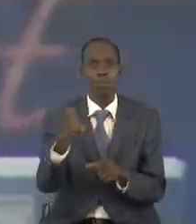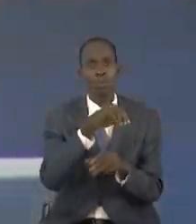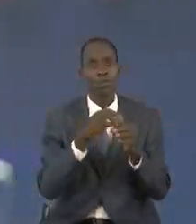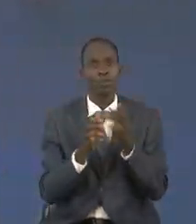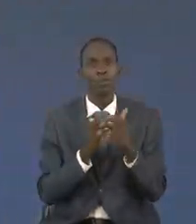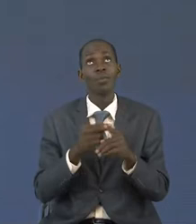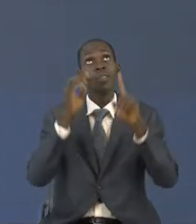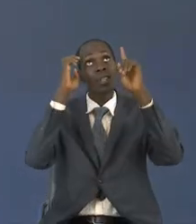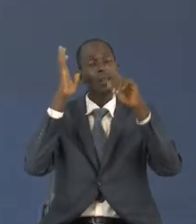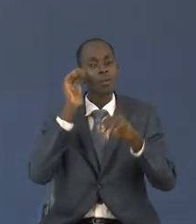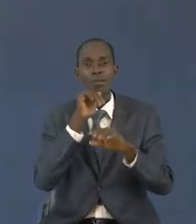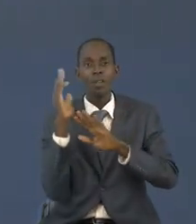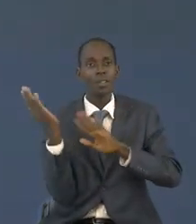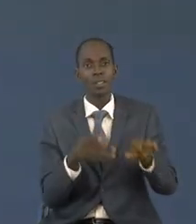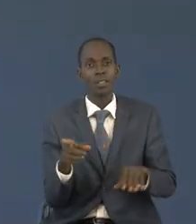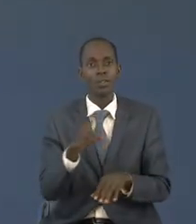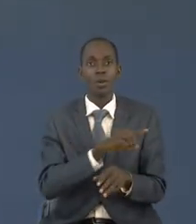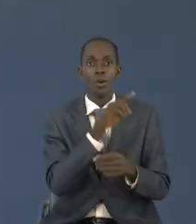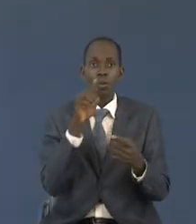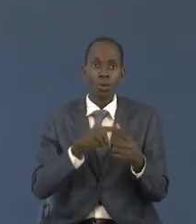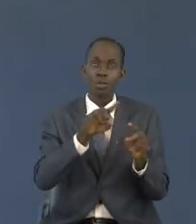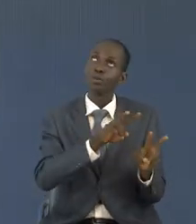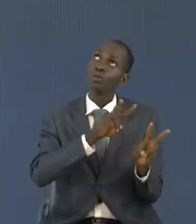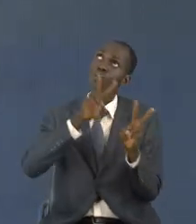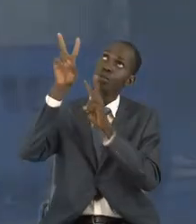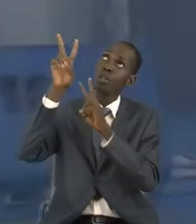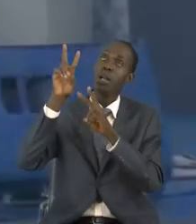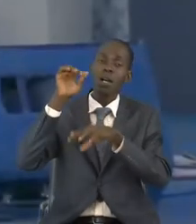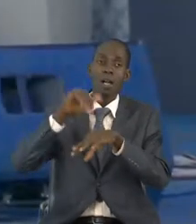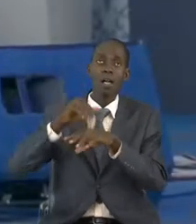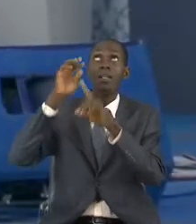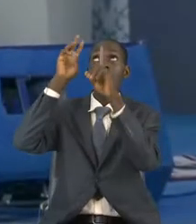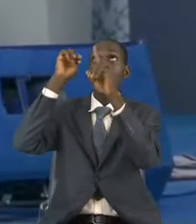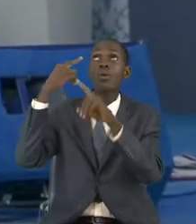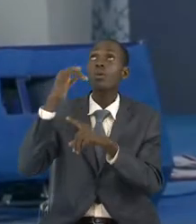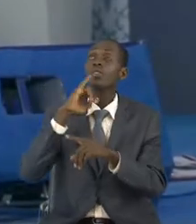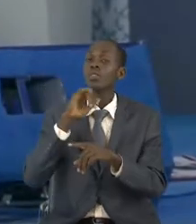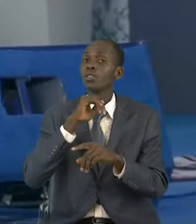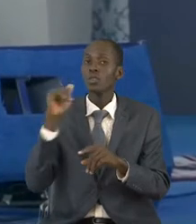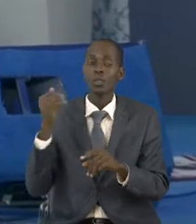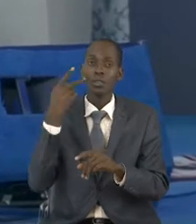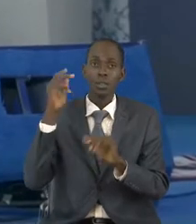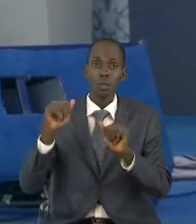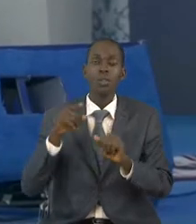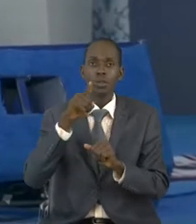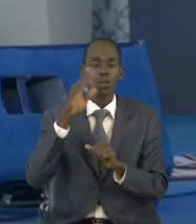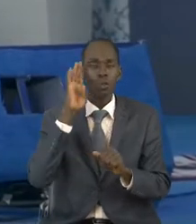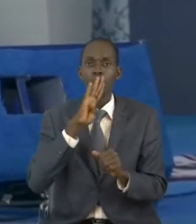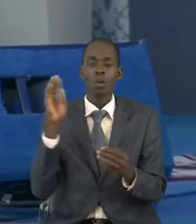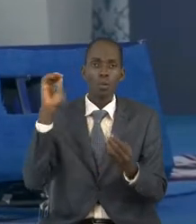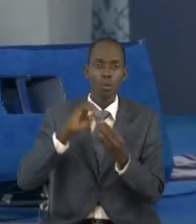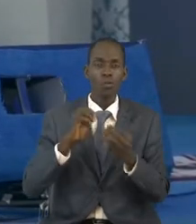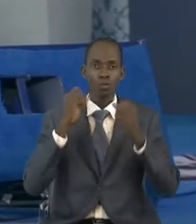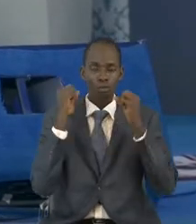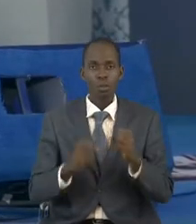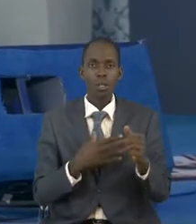you. And when you look at him who is invisible, you'll be stronger and stronger in every challenge